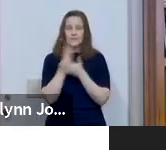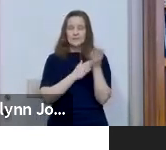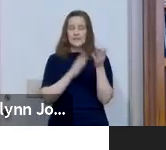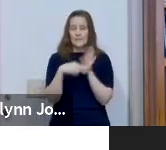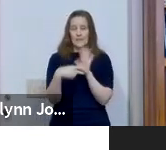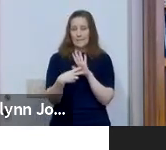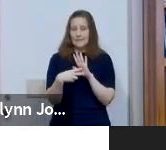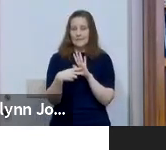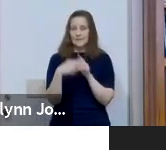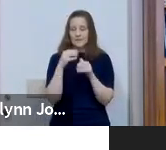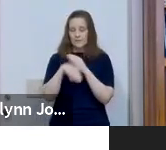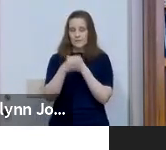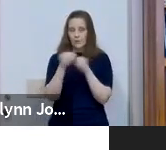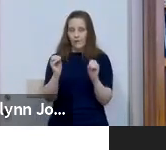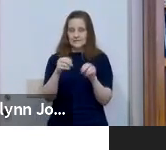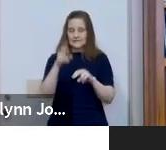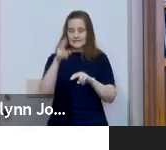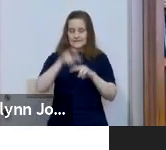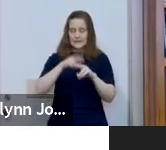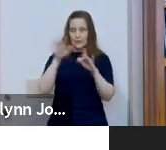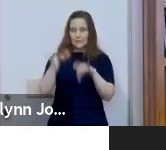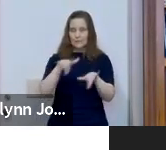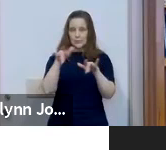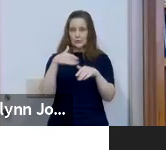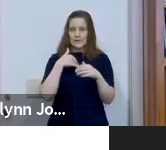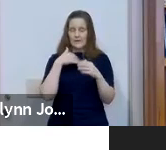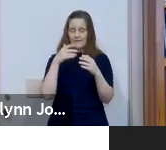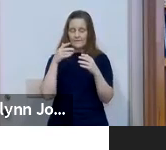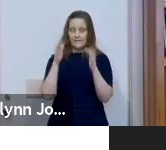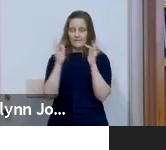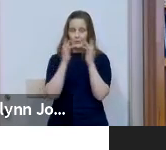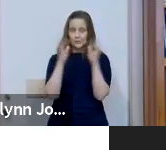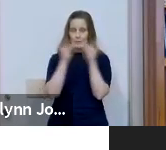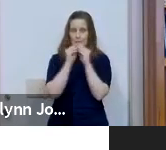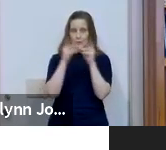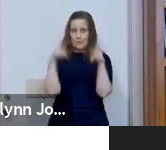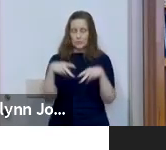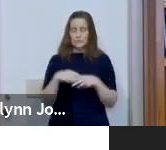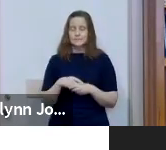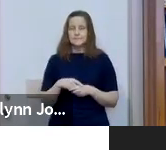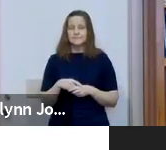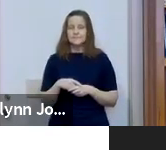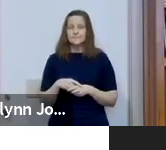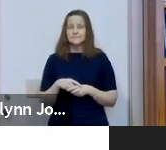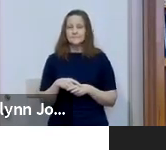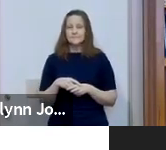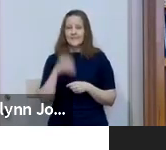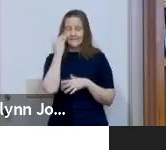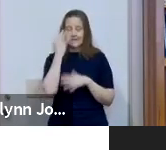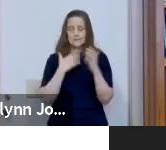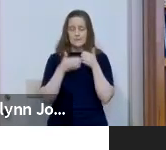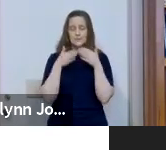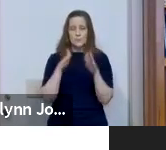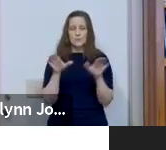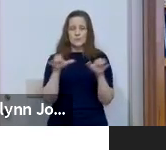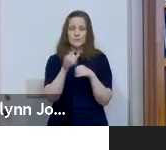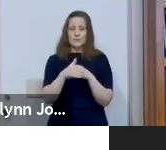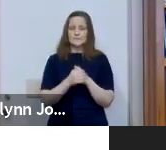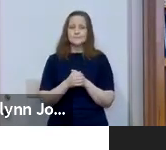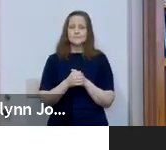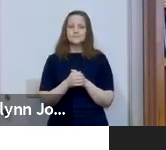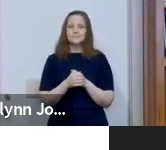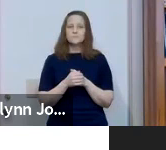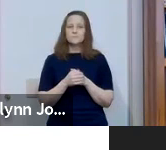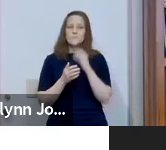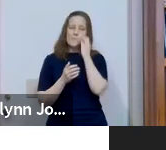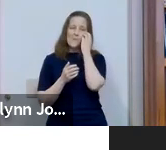in the office and sit at a computer and have a virtual meeting with someone, if that's the best way to be able to do it. Staffing